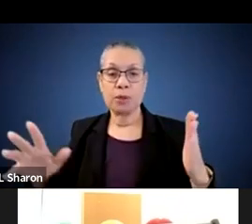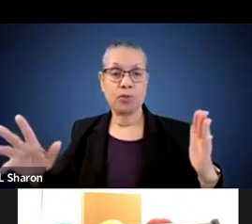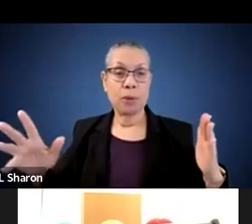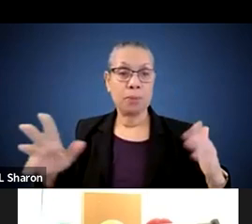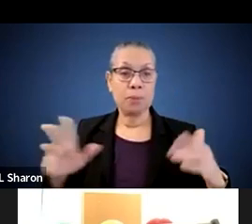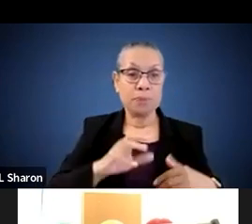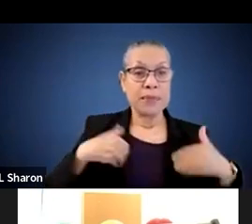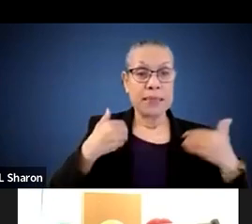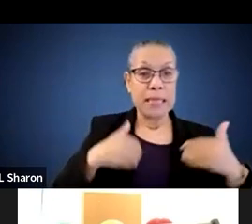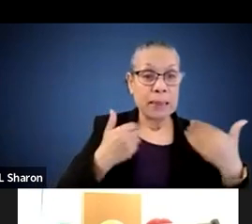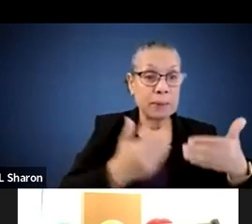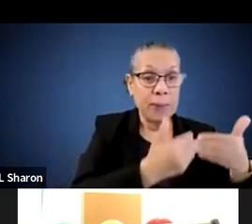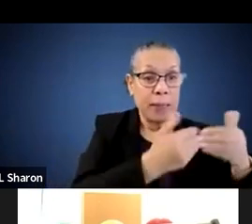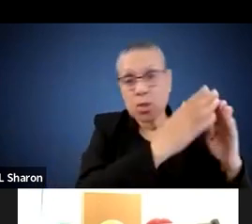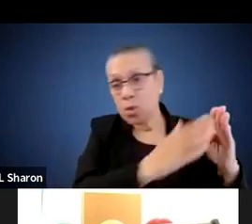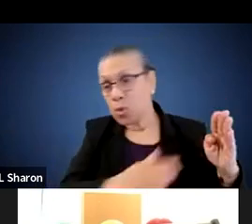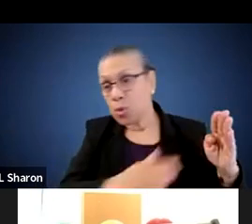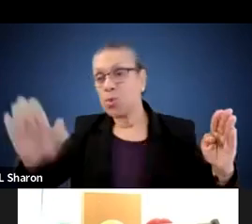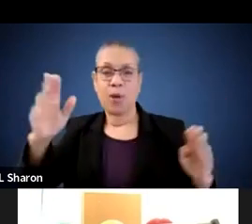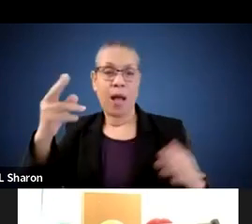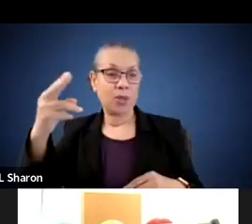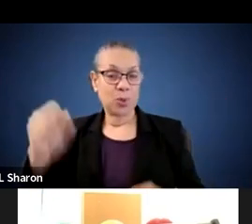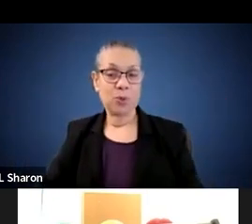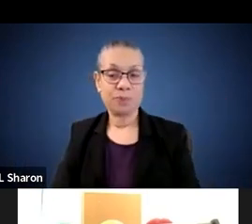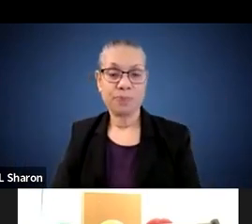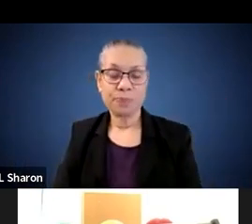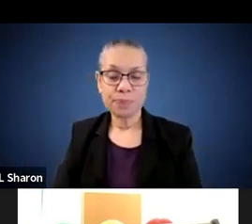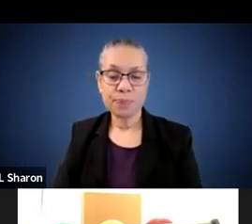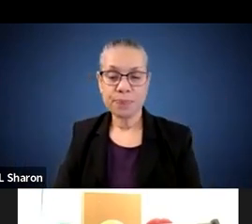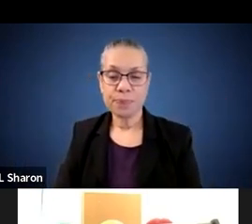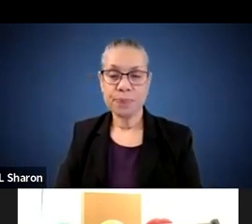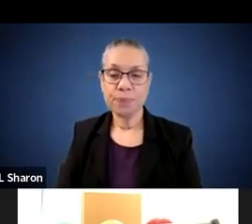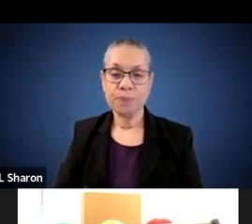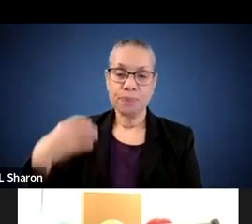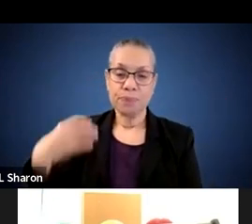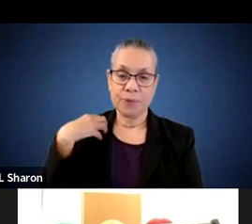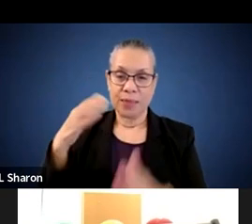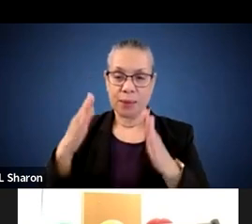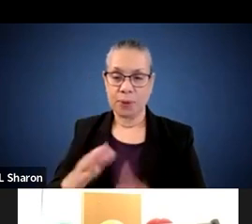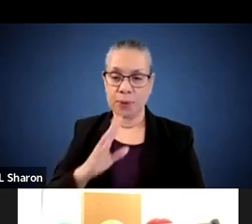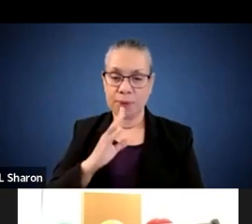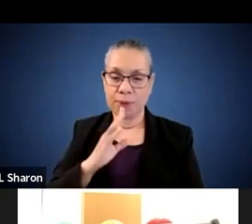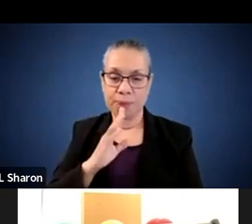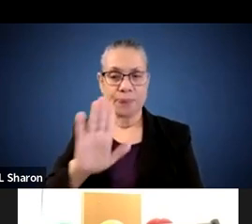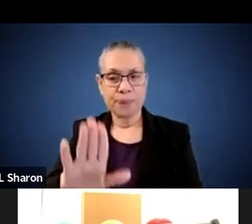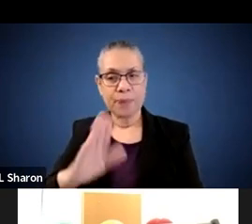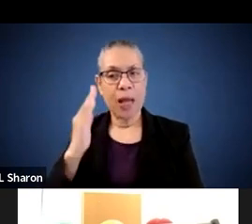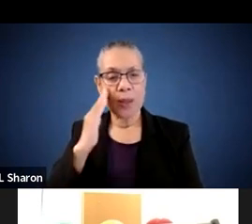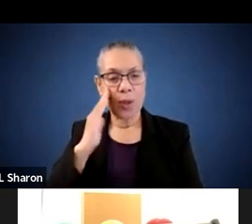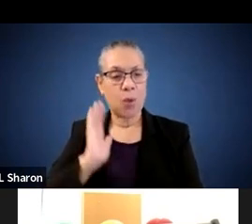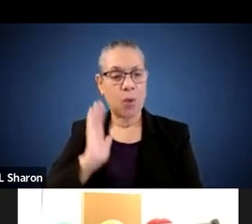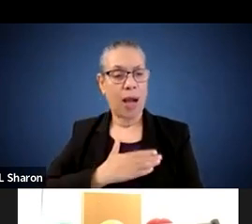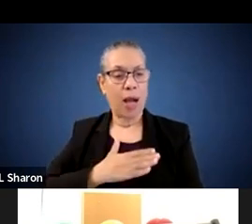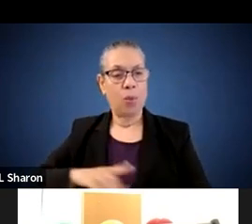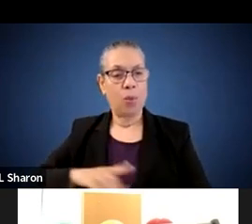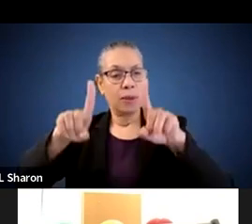grades and all ages great one other thing I know that we often are exam schools